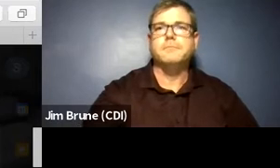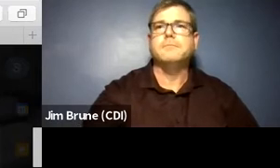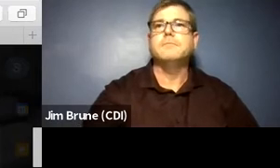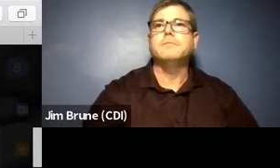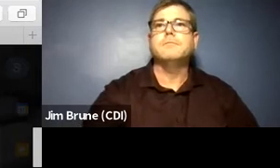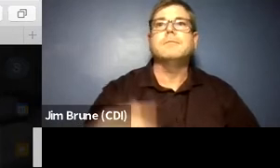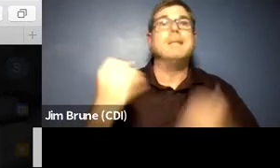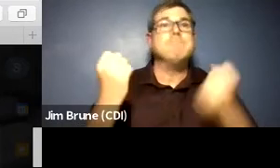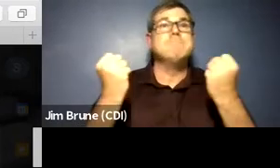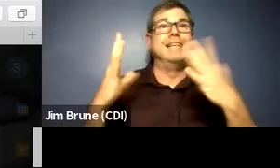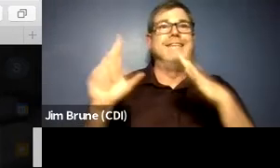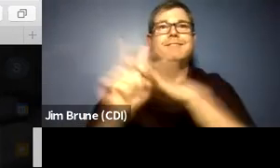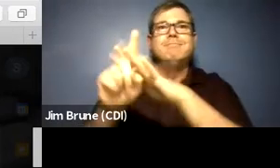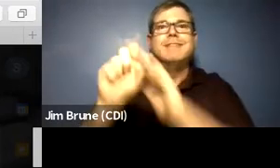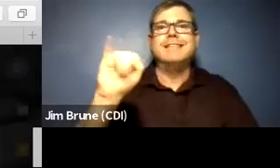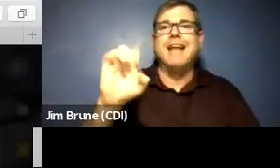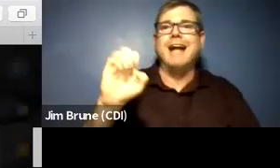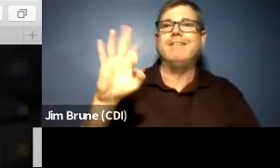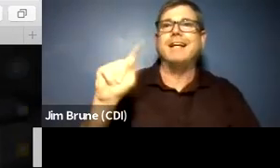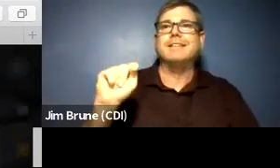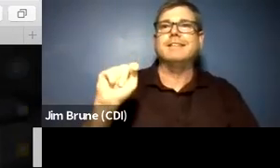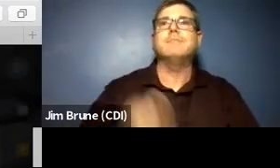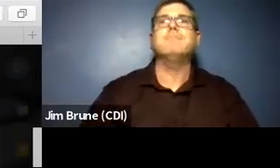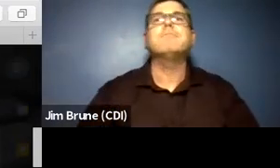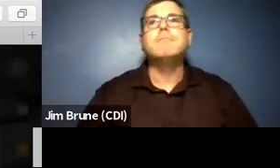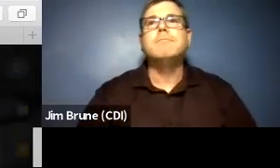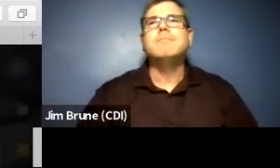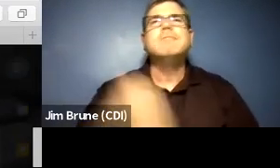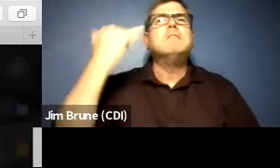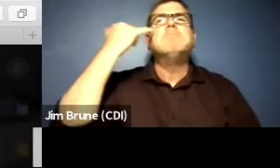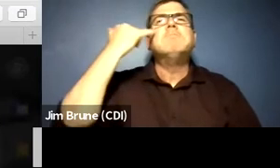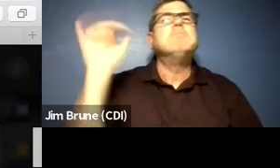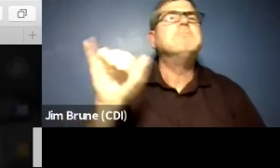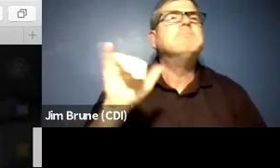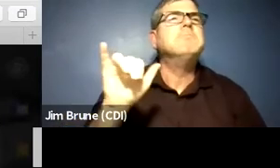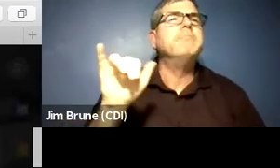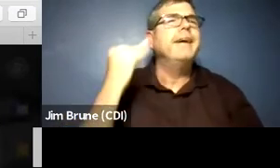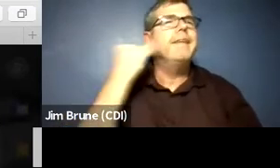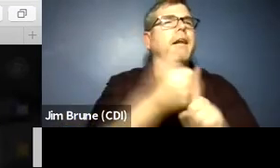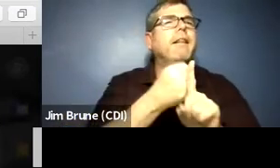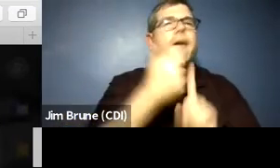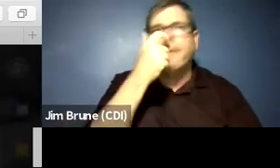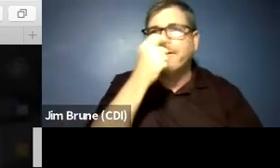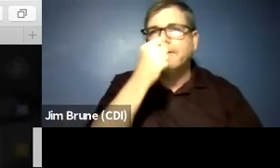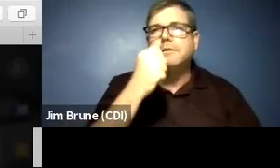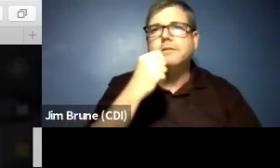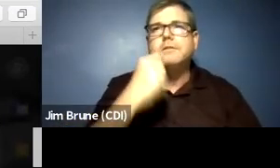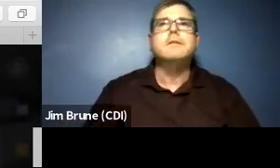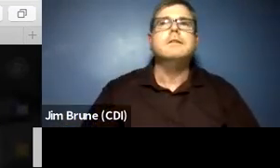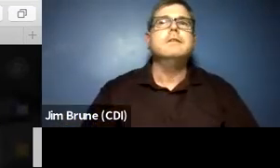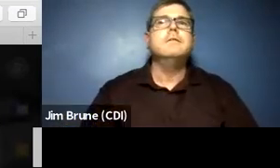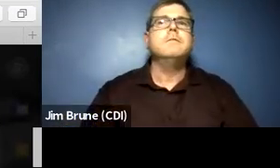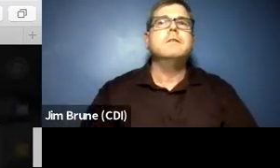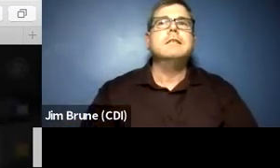like getting the flu or a cold. So except for obviously the pain at the site of the injection, and